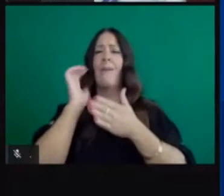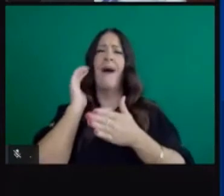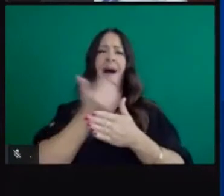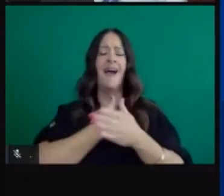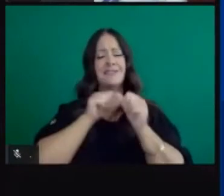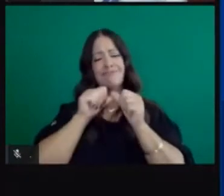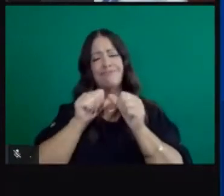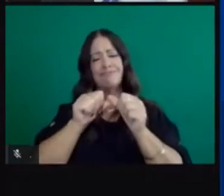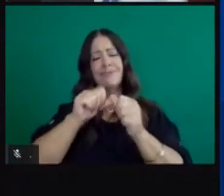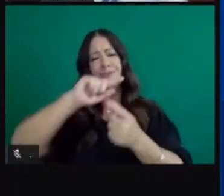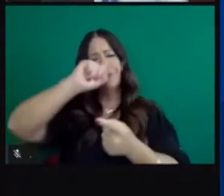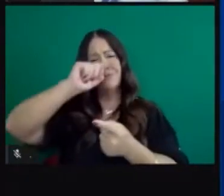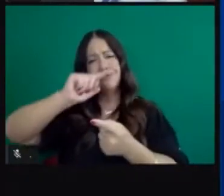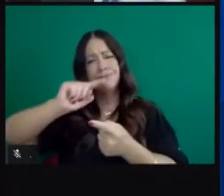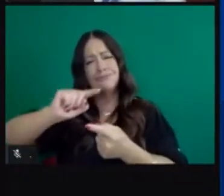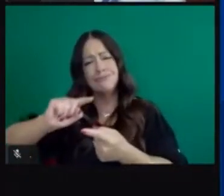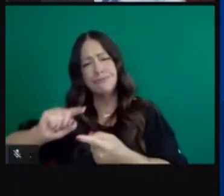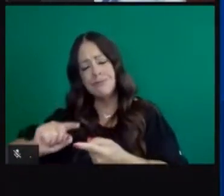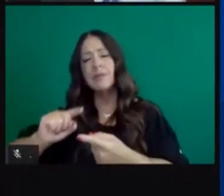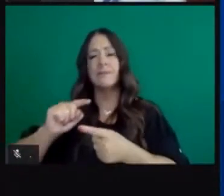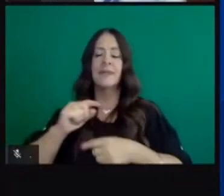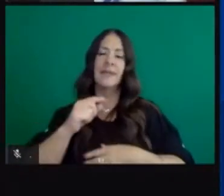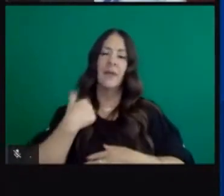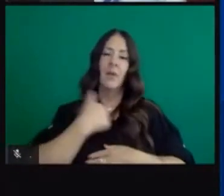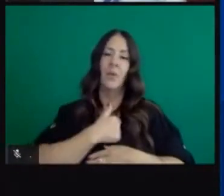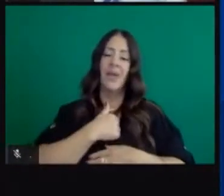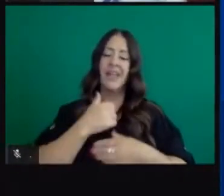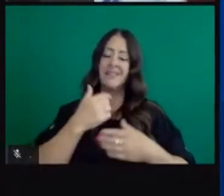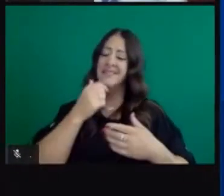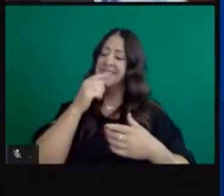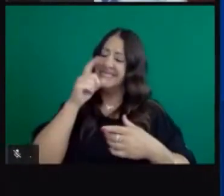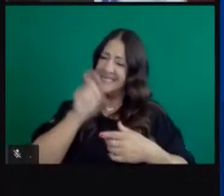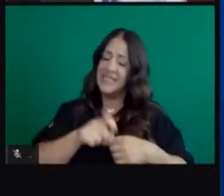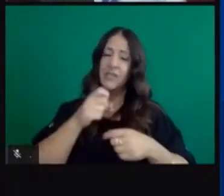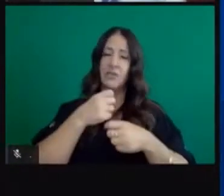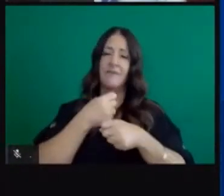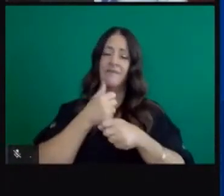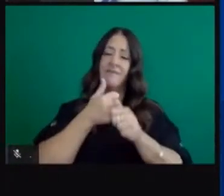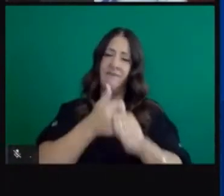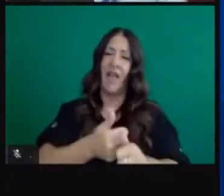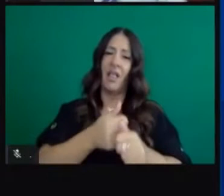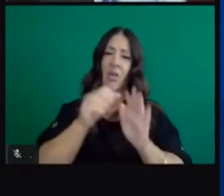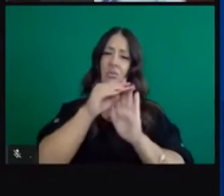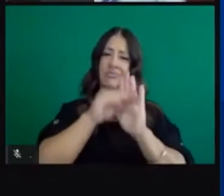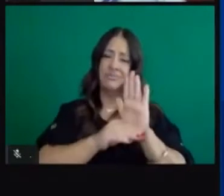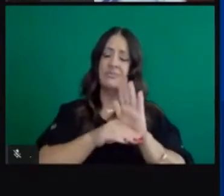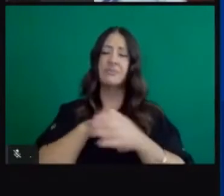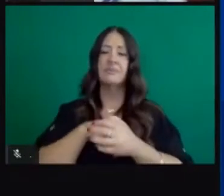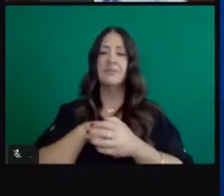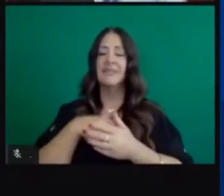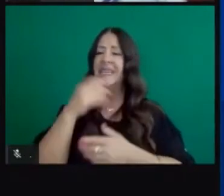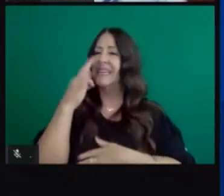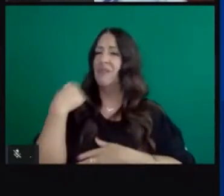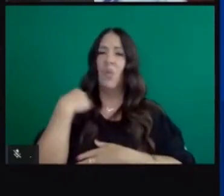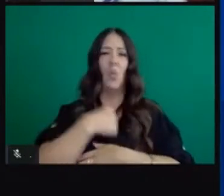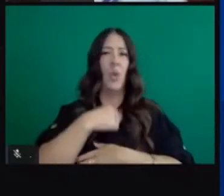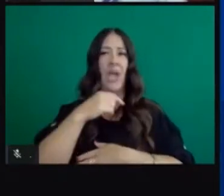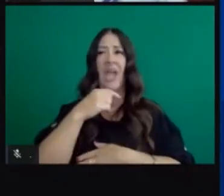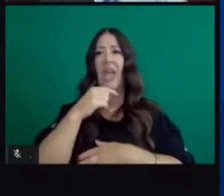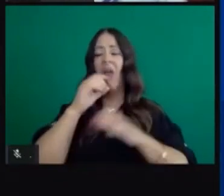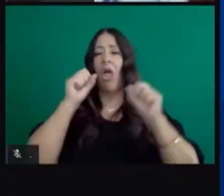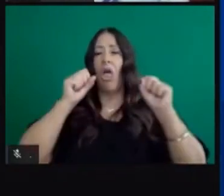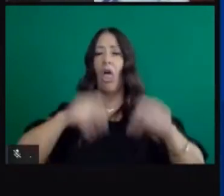trends, our concerns if we don't make additional changes and really keep our guard